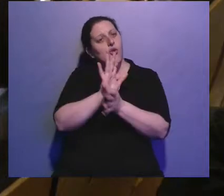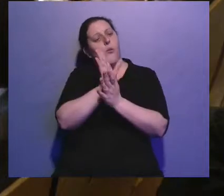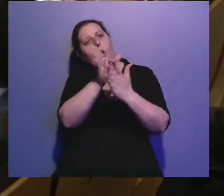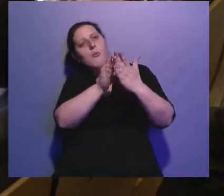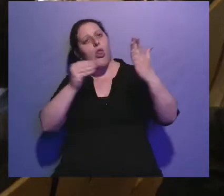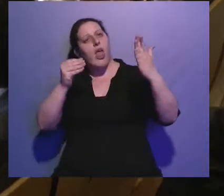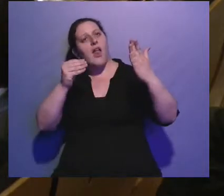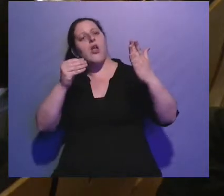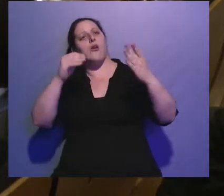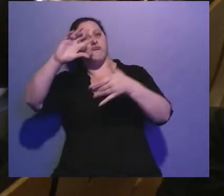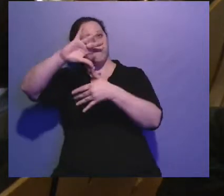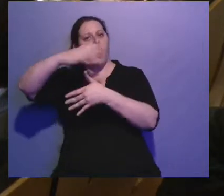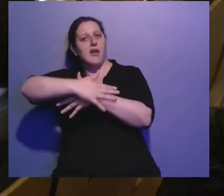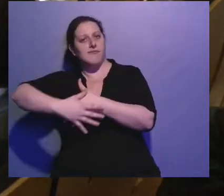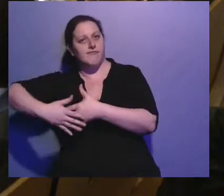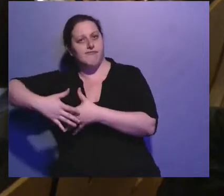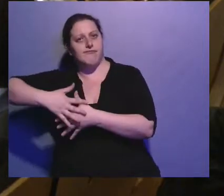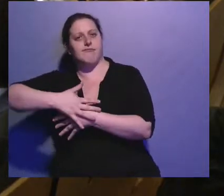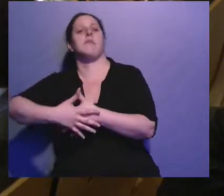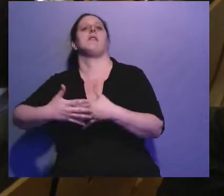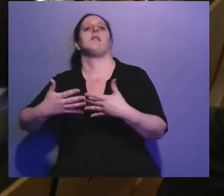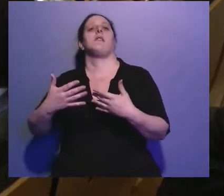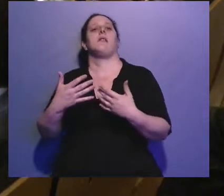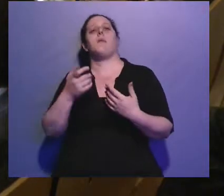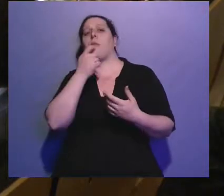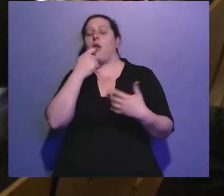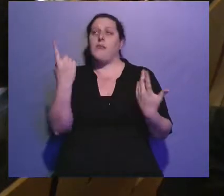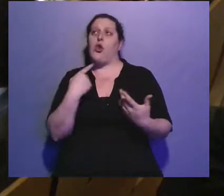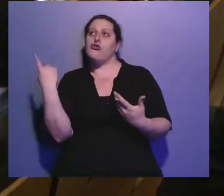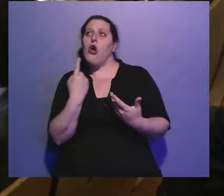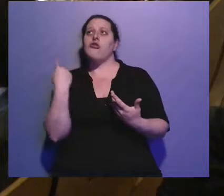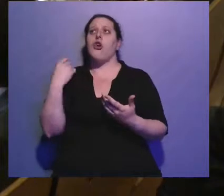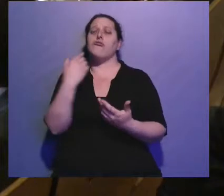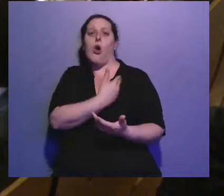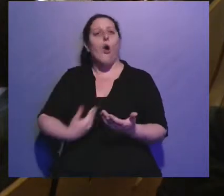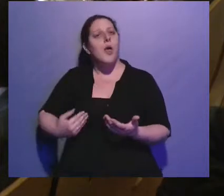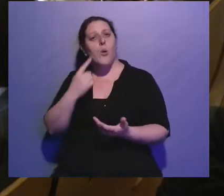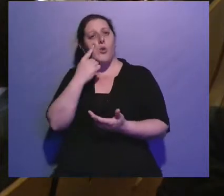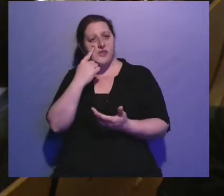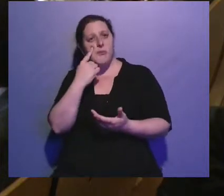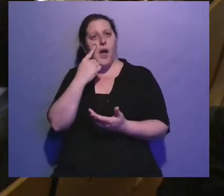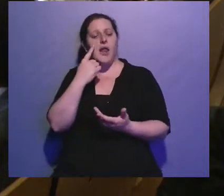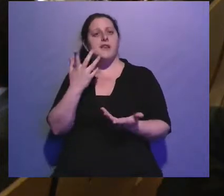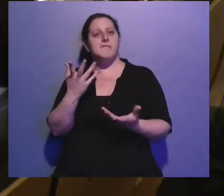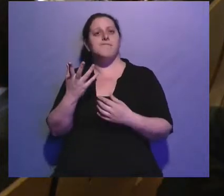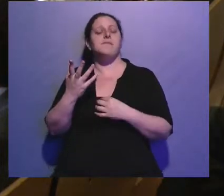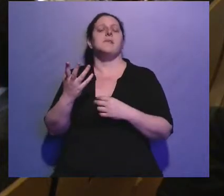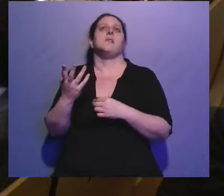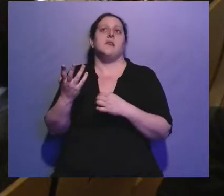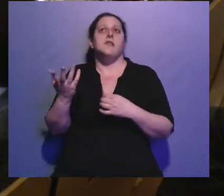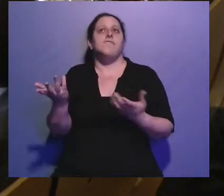good practices that could be extended to Central America, where we have city governments that are